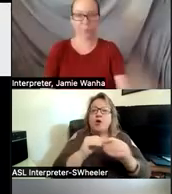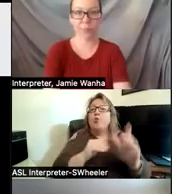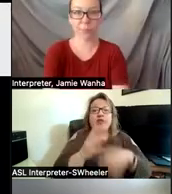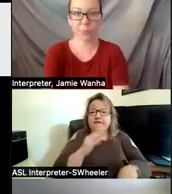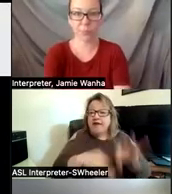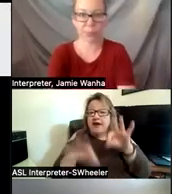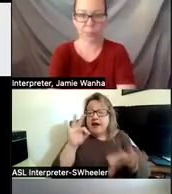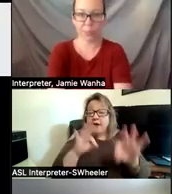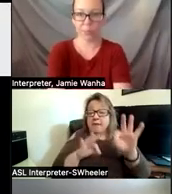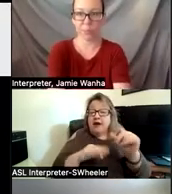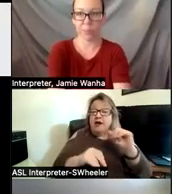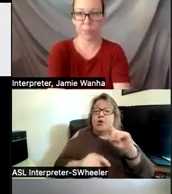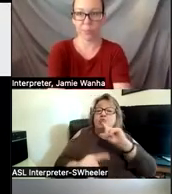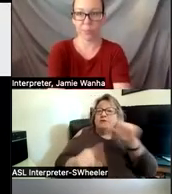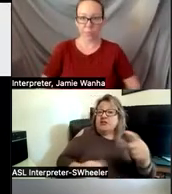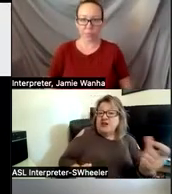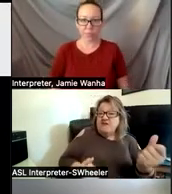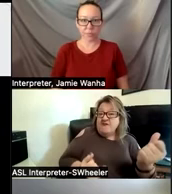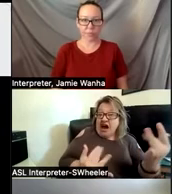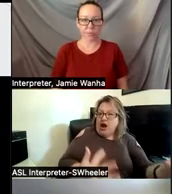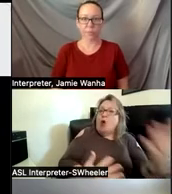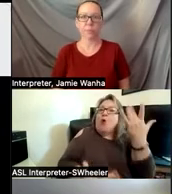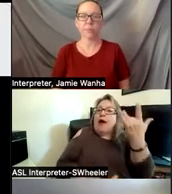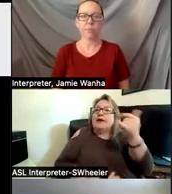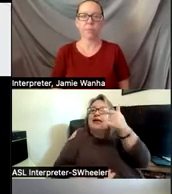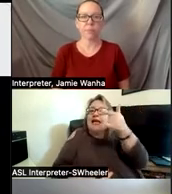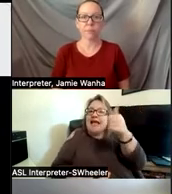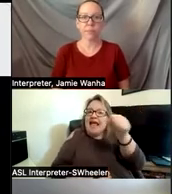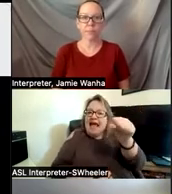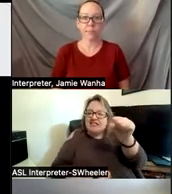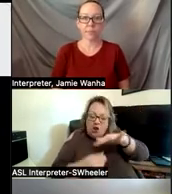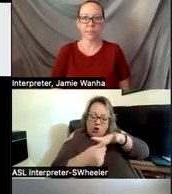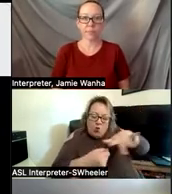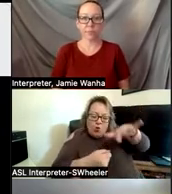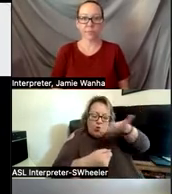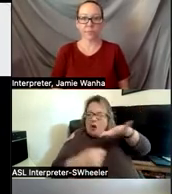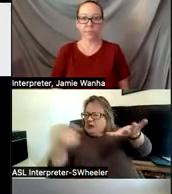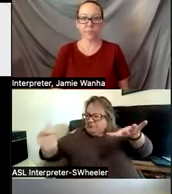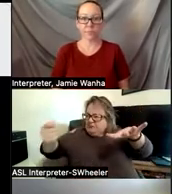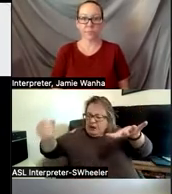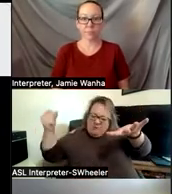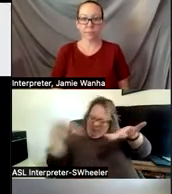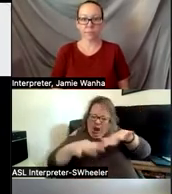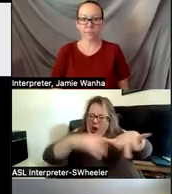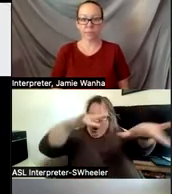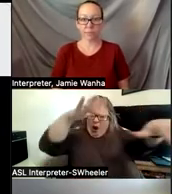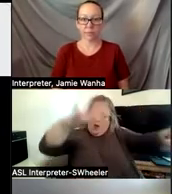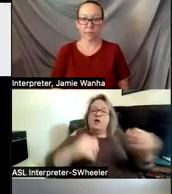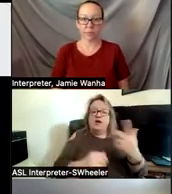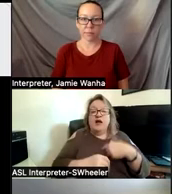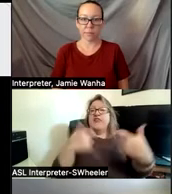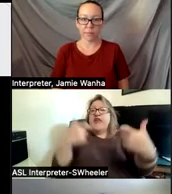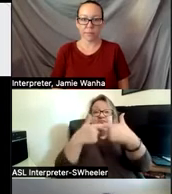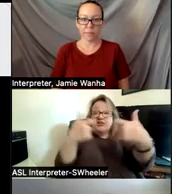this regard, response to fires caused by gas line breaks and electrical failure or malfunction would be challenging with